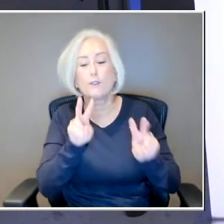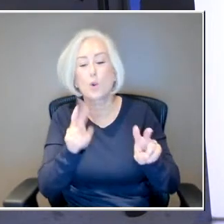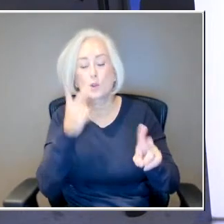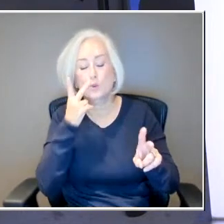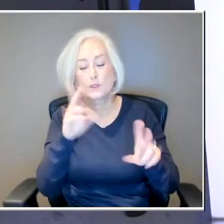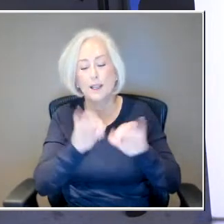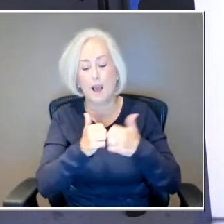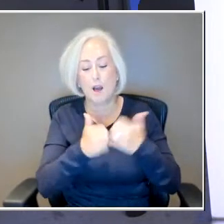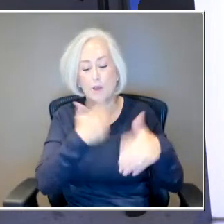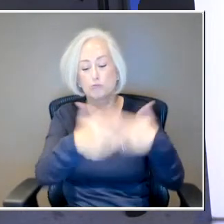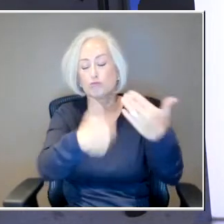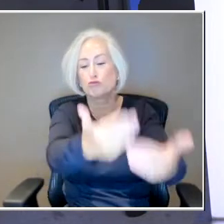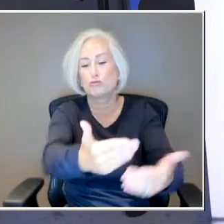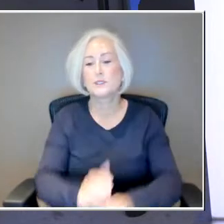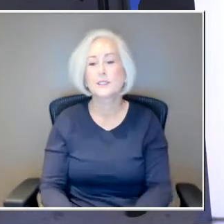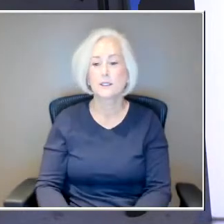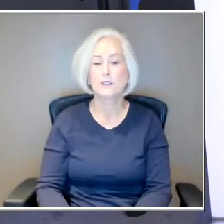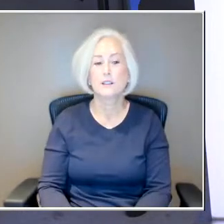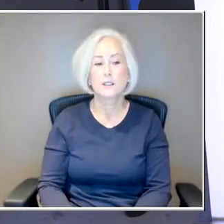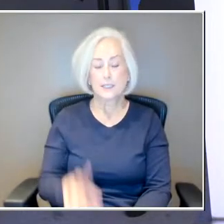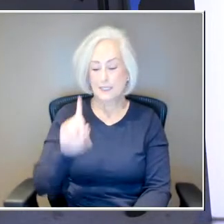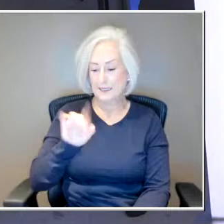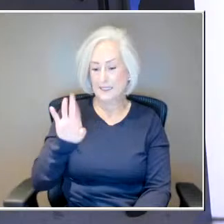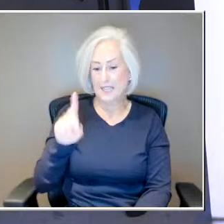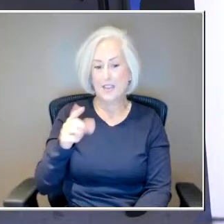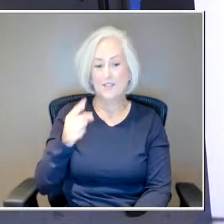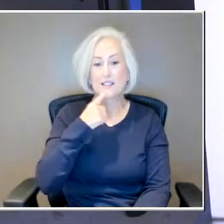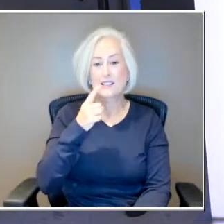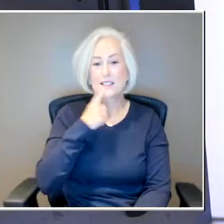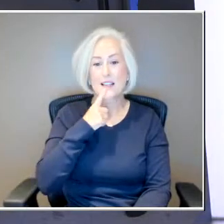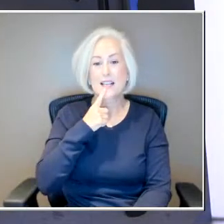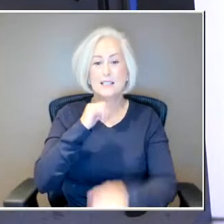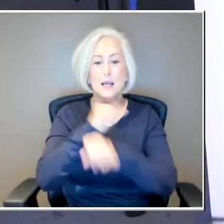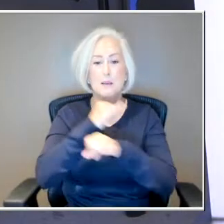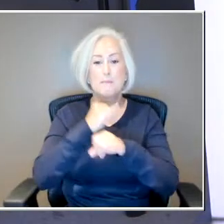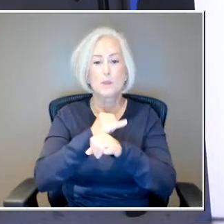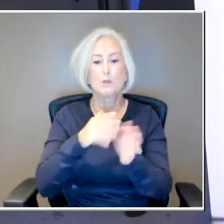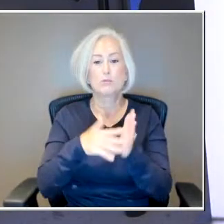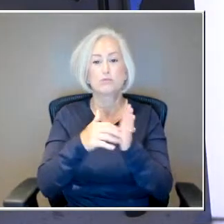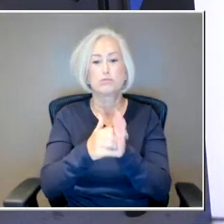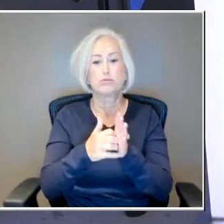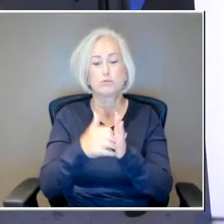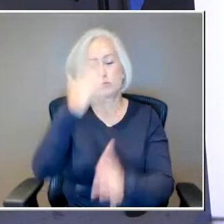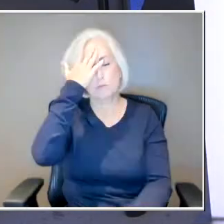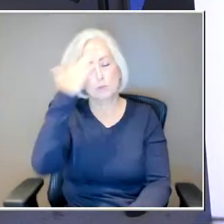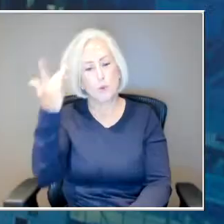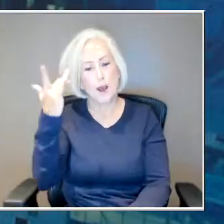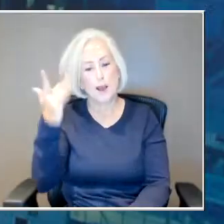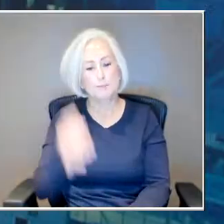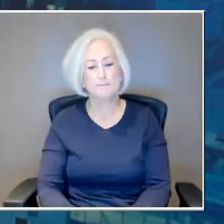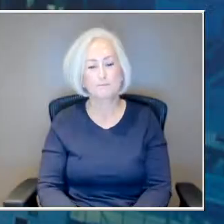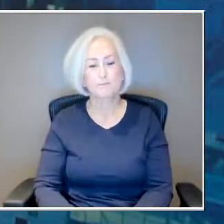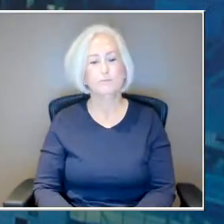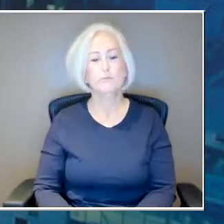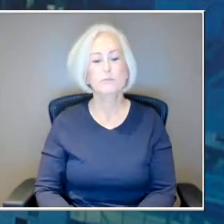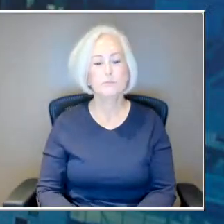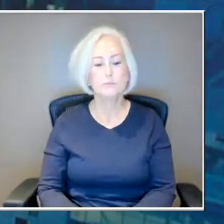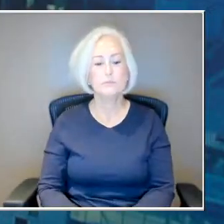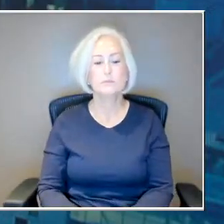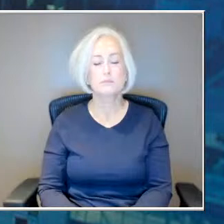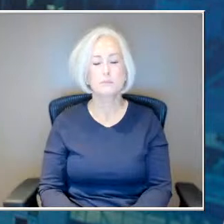mentioned earlier that he is immunocompromised. Can Dr. Abdallah elaborate on that and why? Oh, so one of